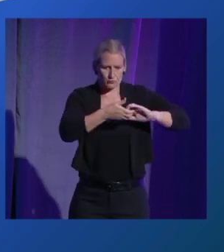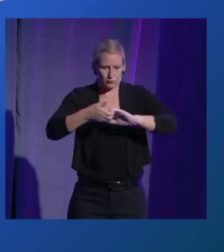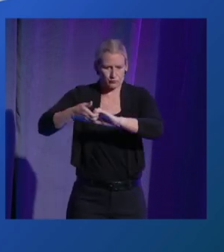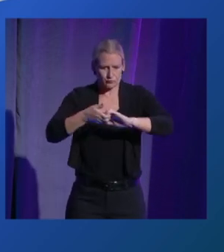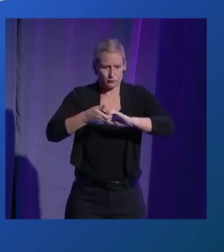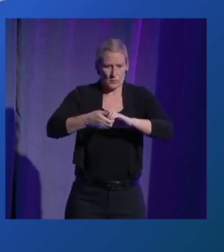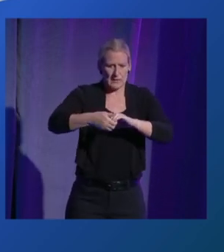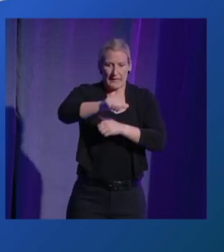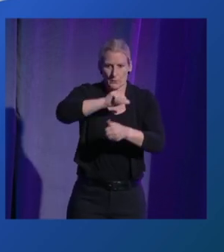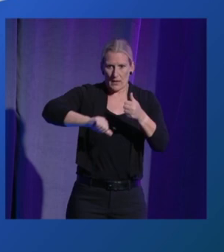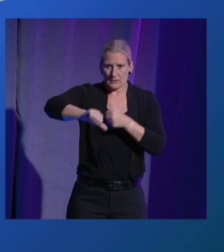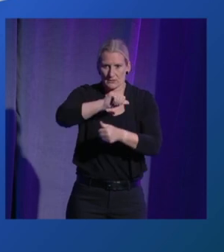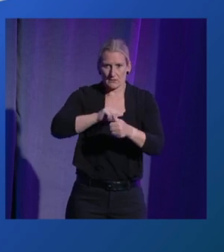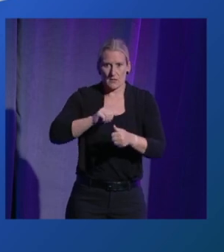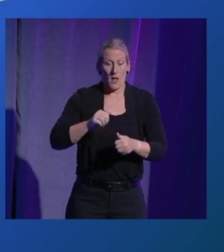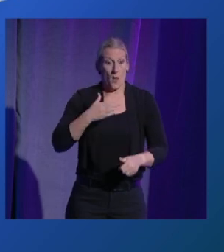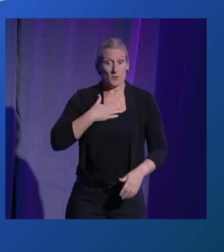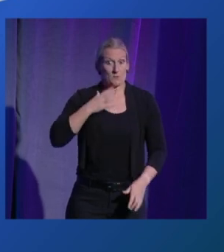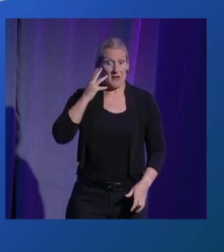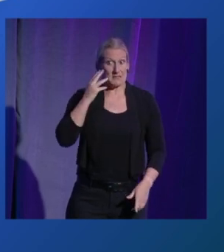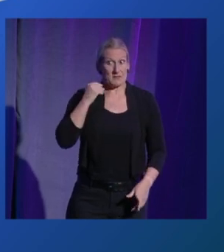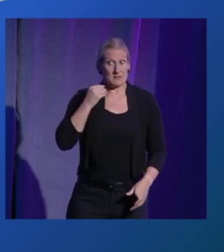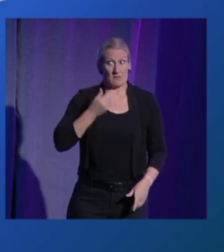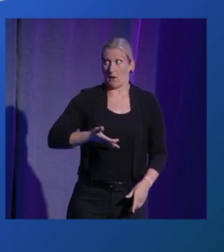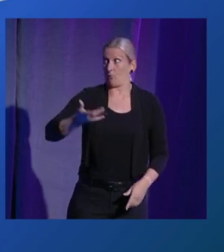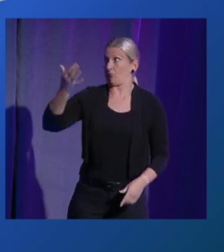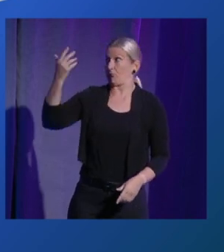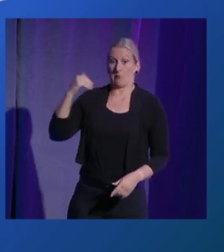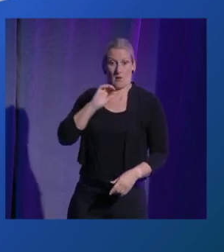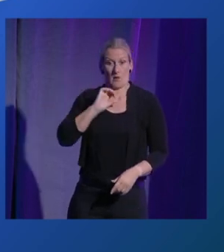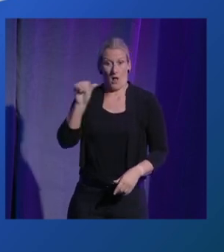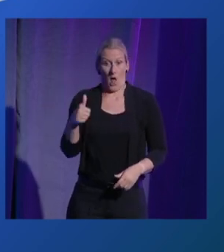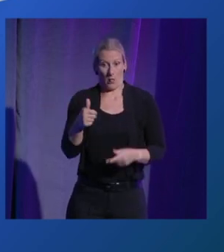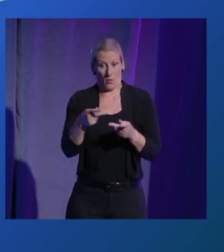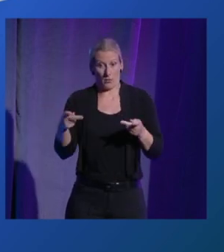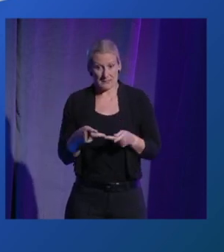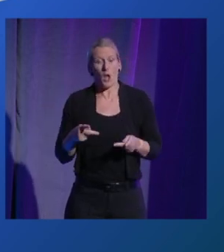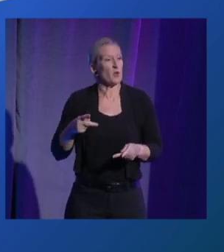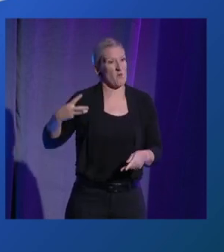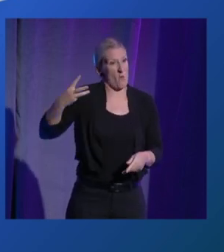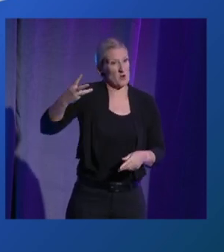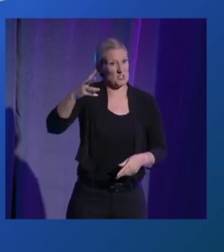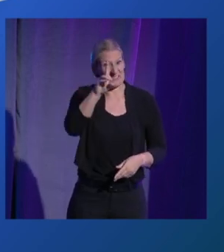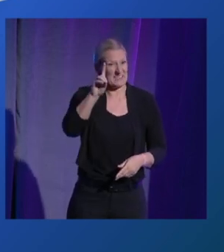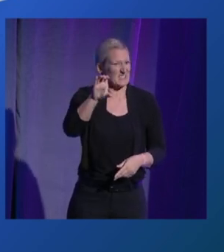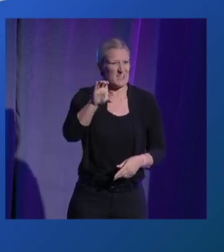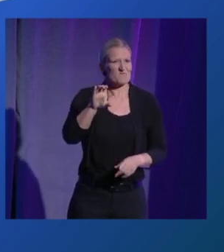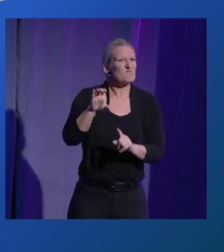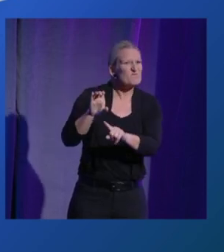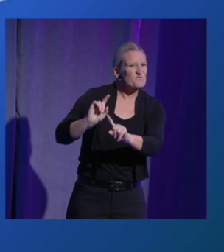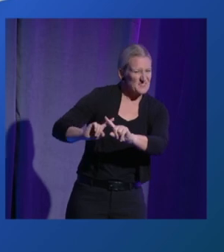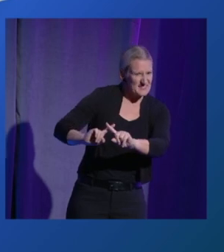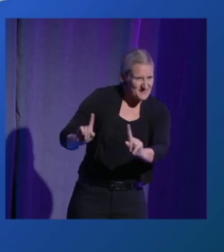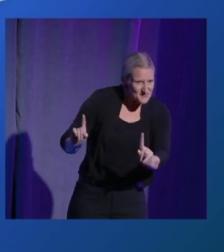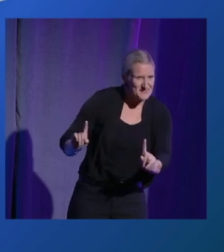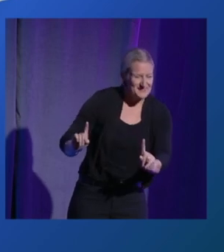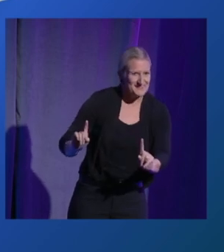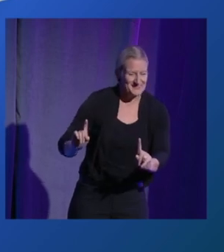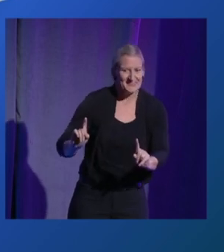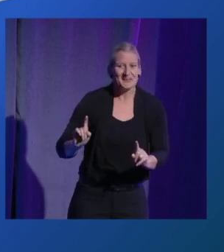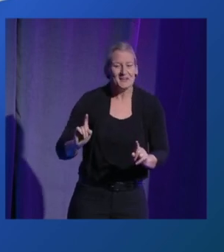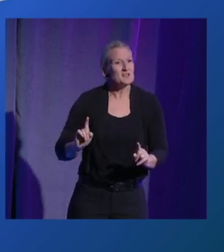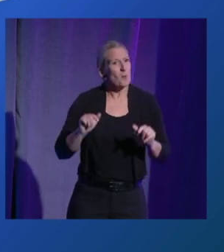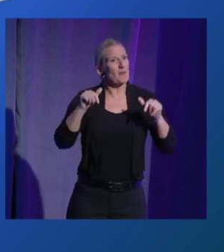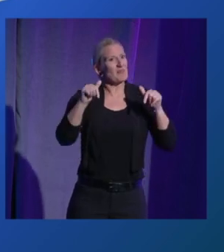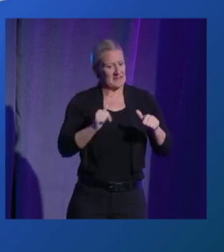way to my experience working uh in a national capital region and I think it's a it's a really it's a really good thing to take advantage of and these kinds of